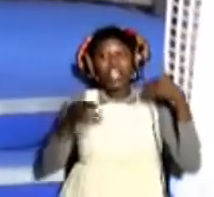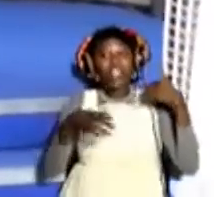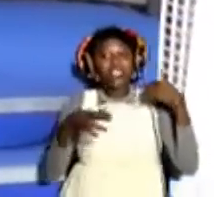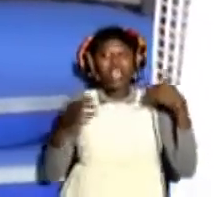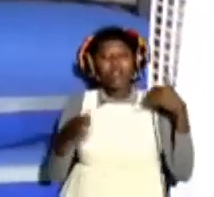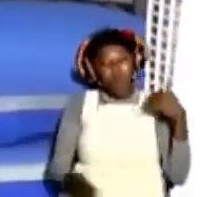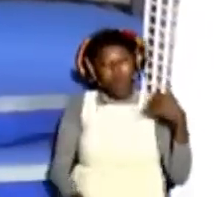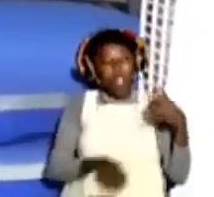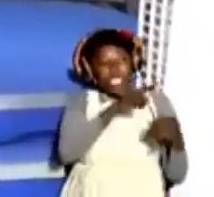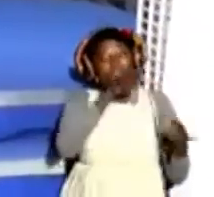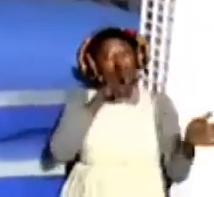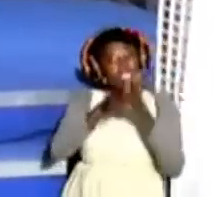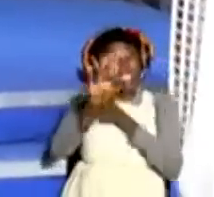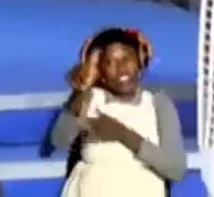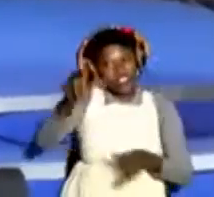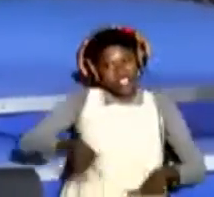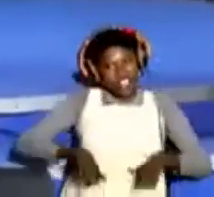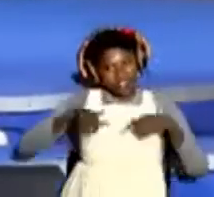Yogbemi re.